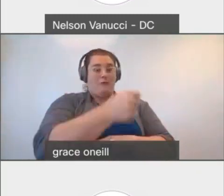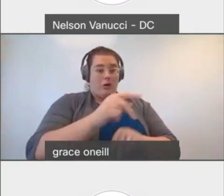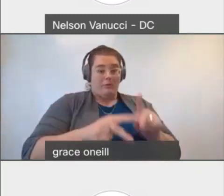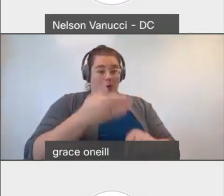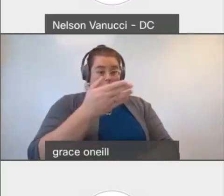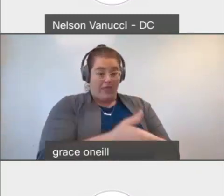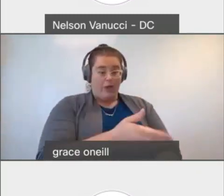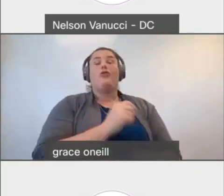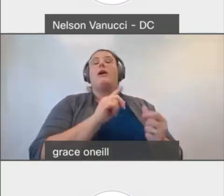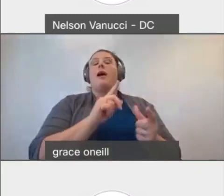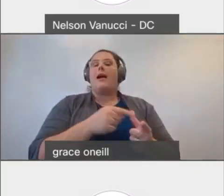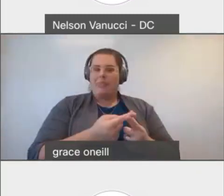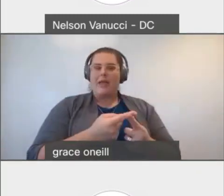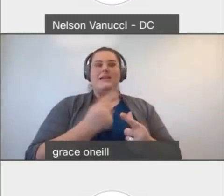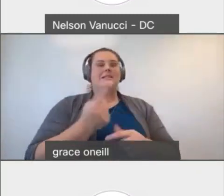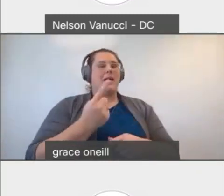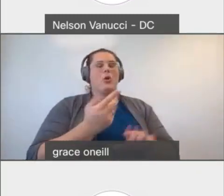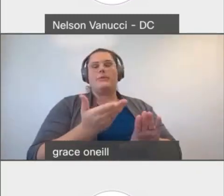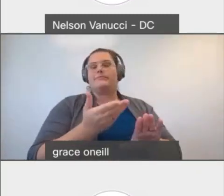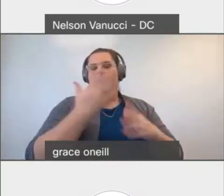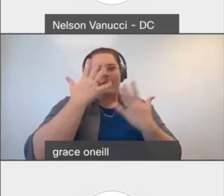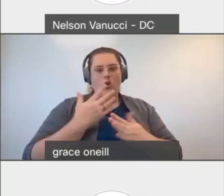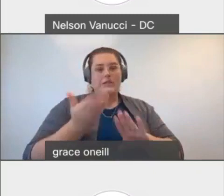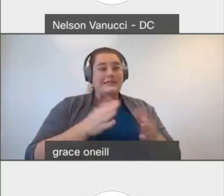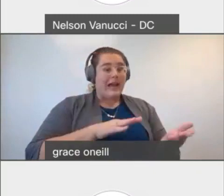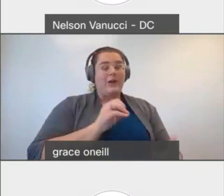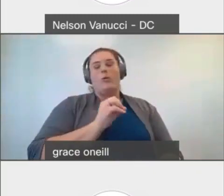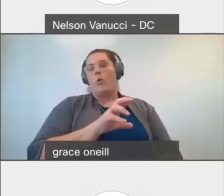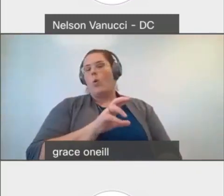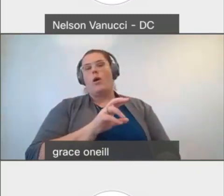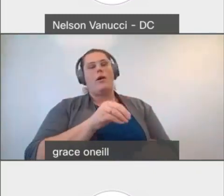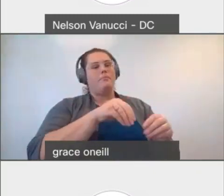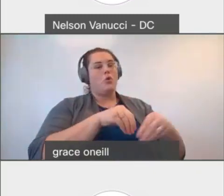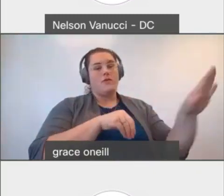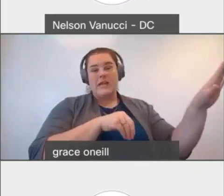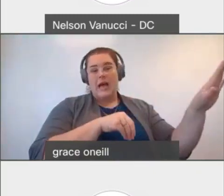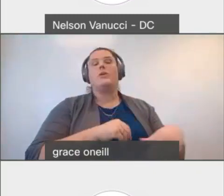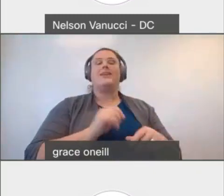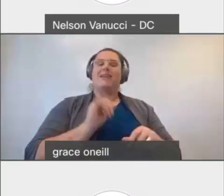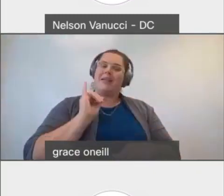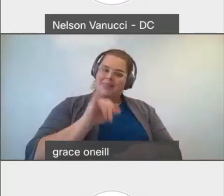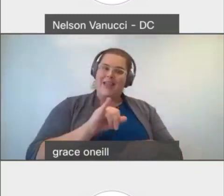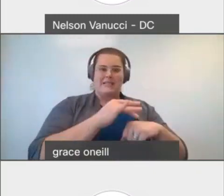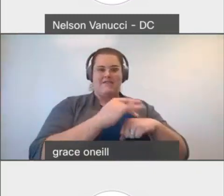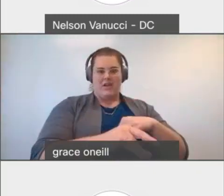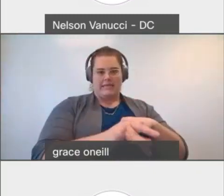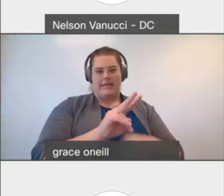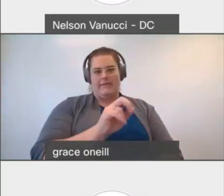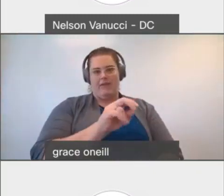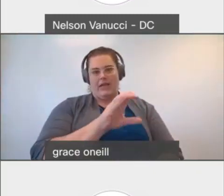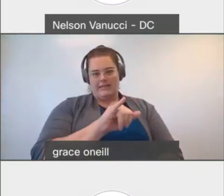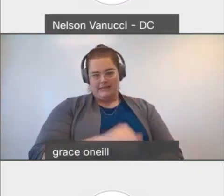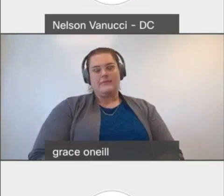out, unfortunately died, or what have you. That's a vacancy. You don't have a vacancy unless you've